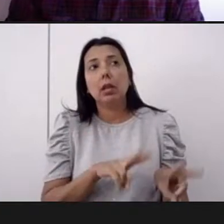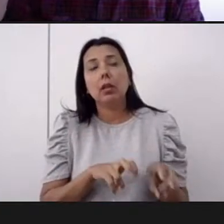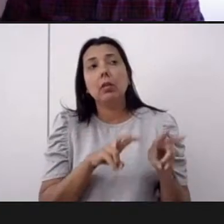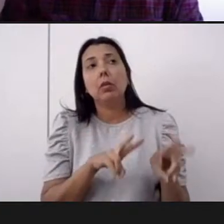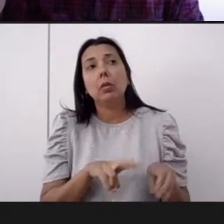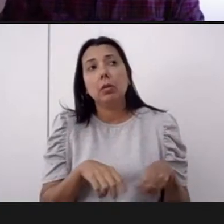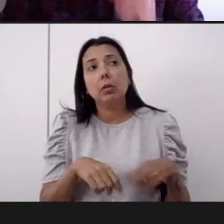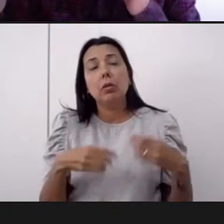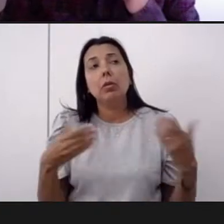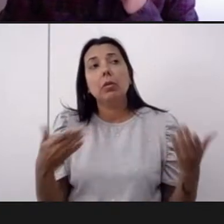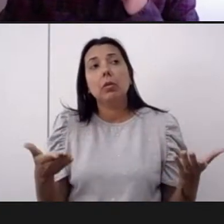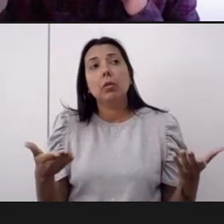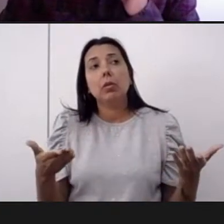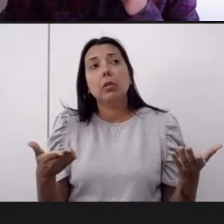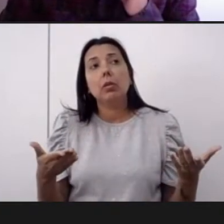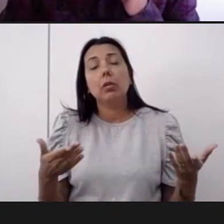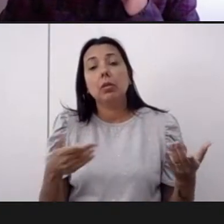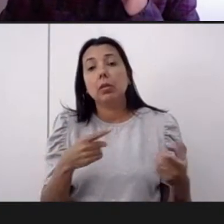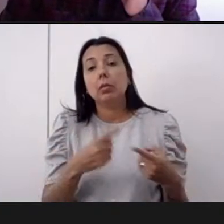and the